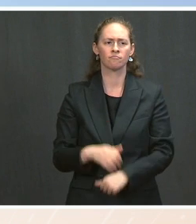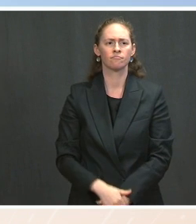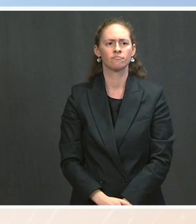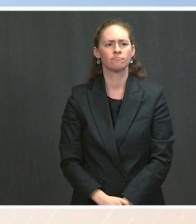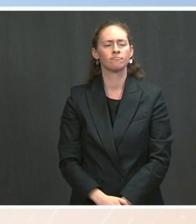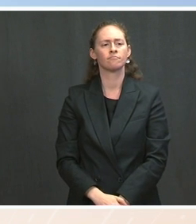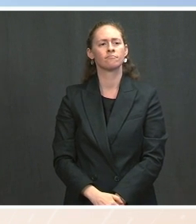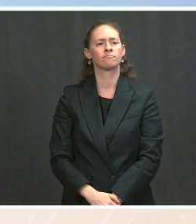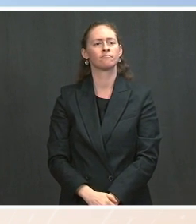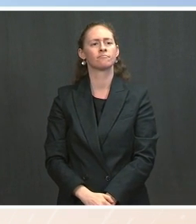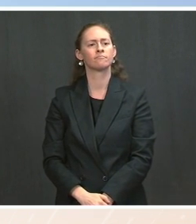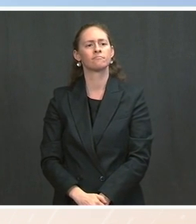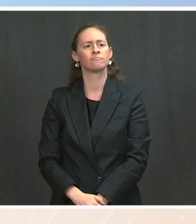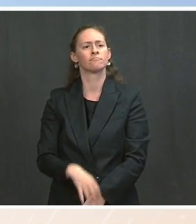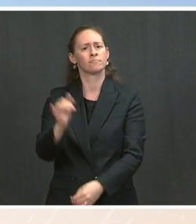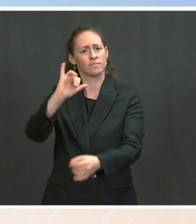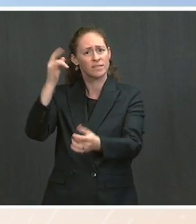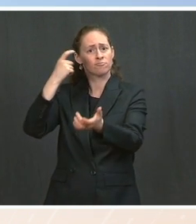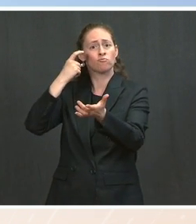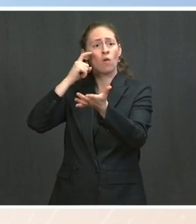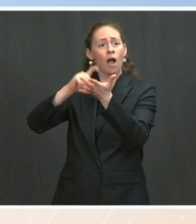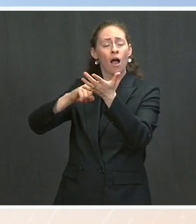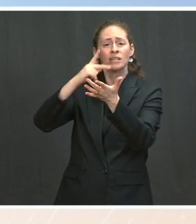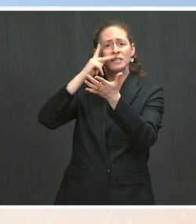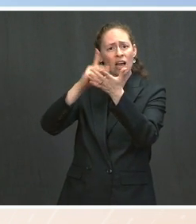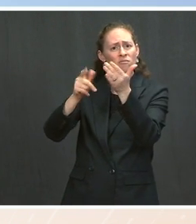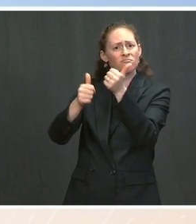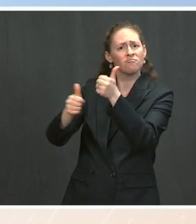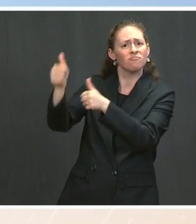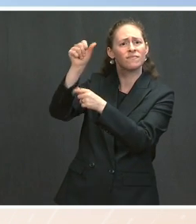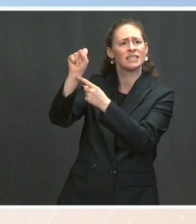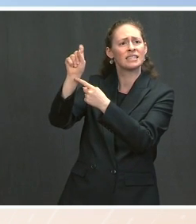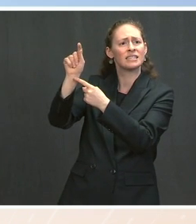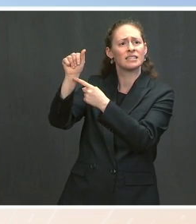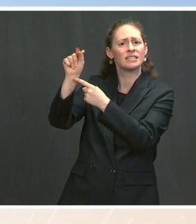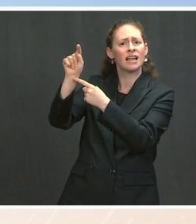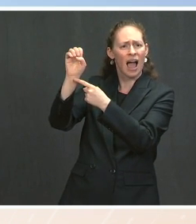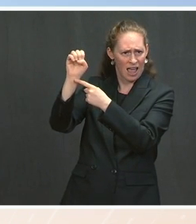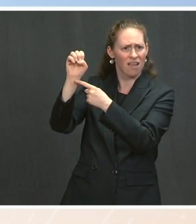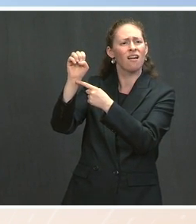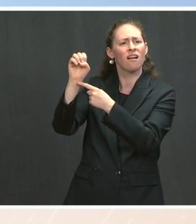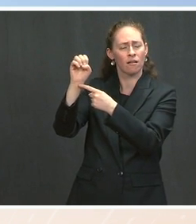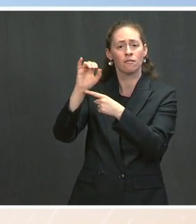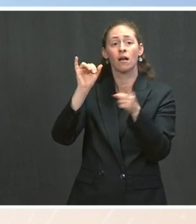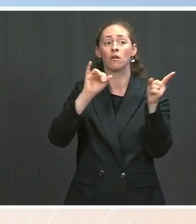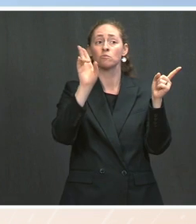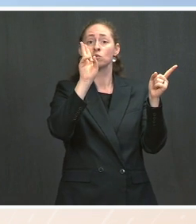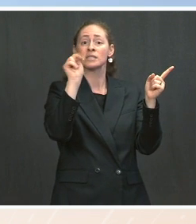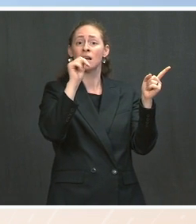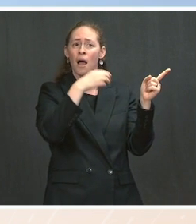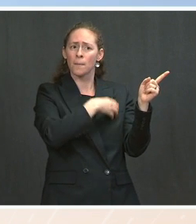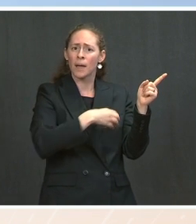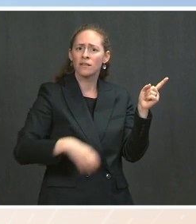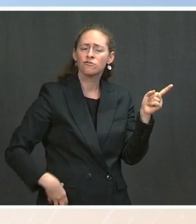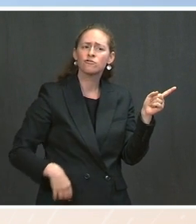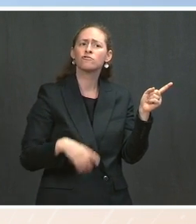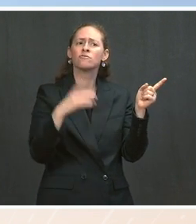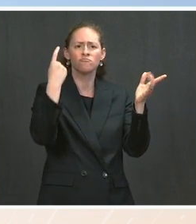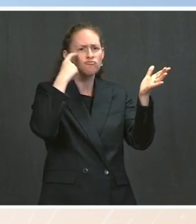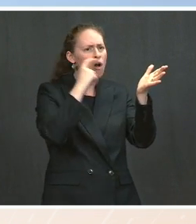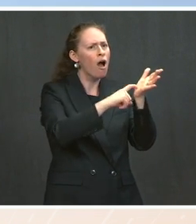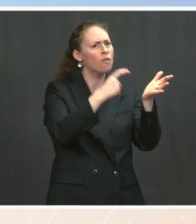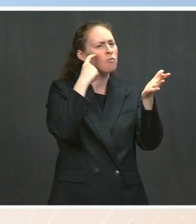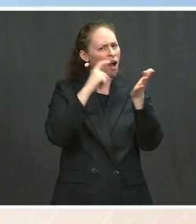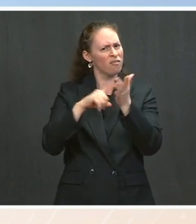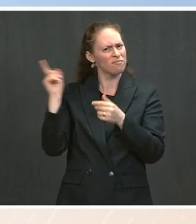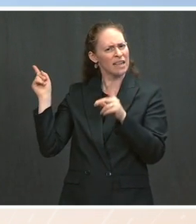called out his National Security Advisor, and also our UN Ambassador Linda Thomas Greenfield, who played an important role here as well. Quickly on immigration, the